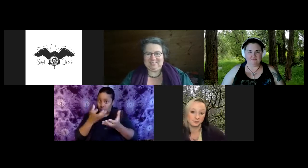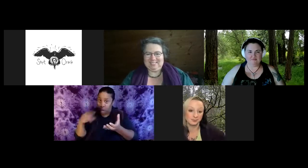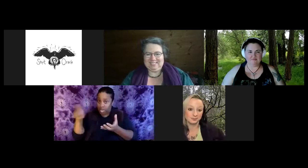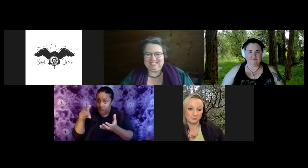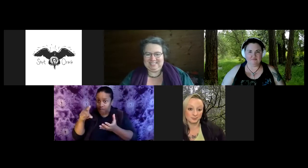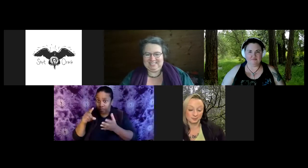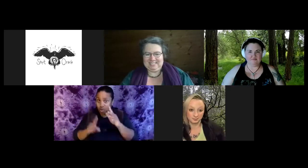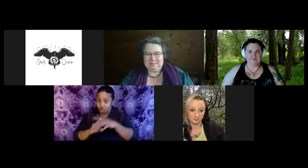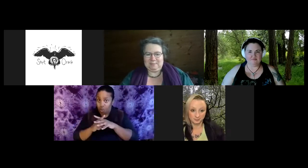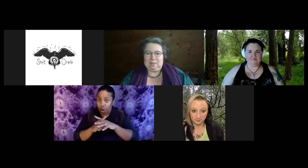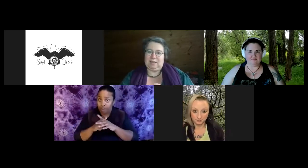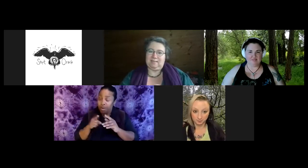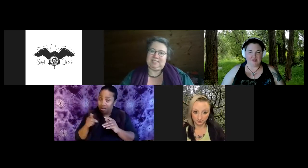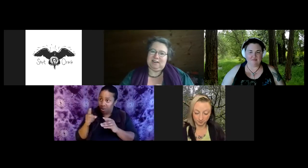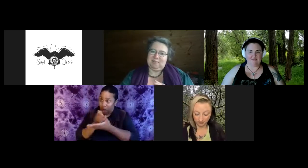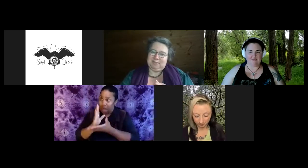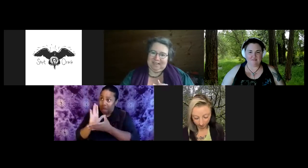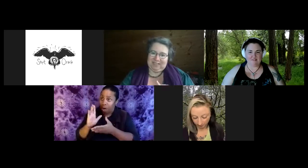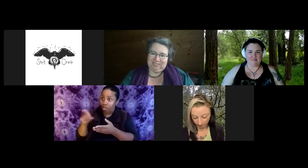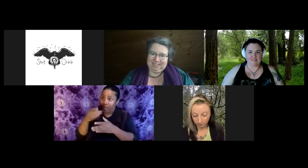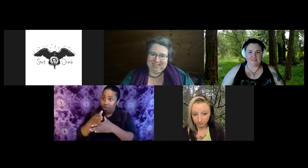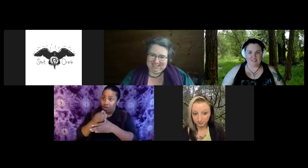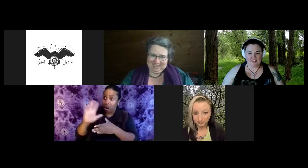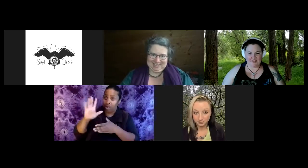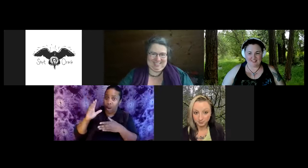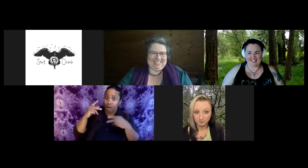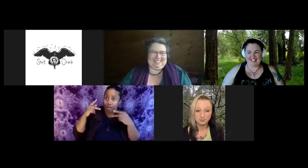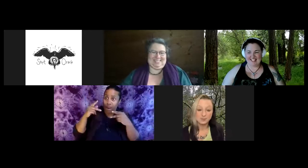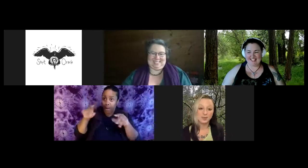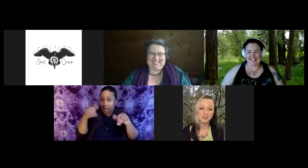you? Do you want them to share it playfully?